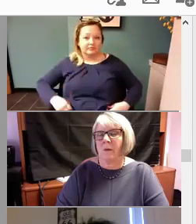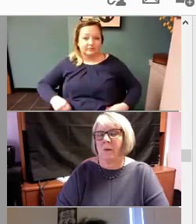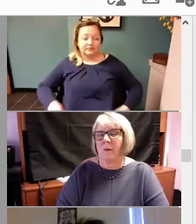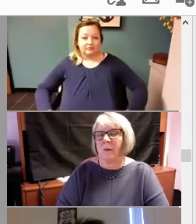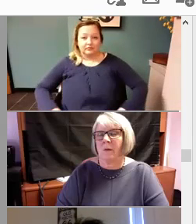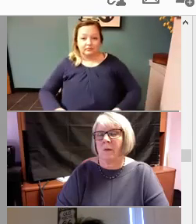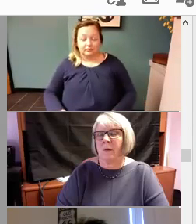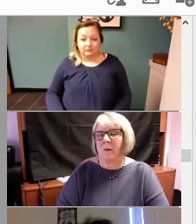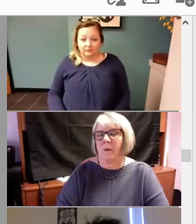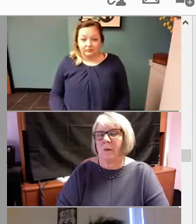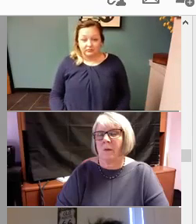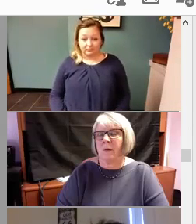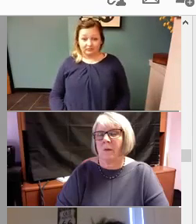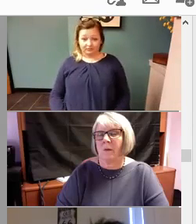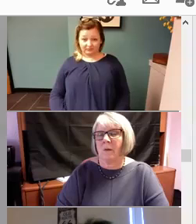Yep.